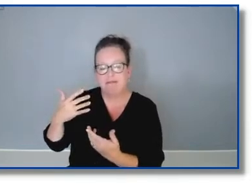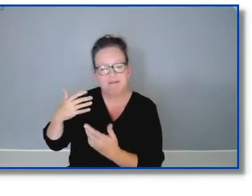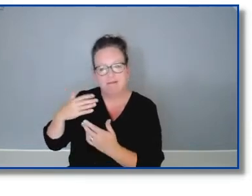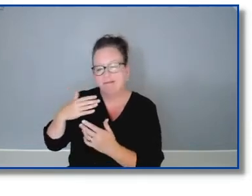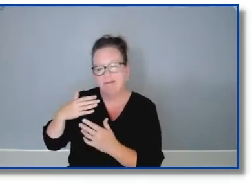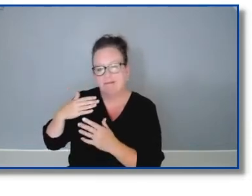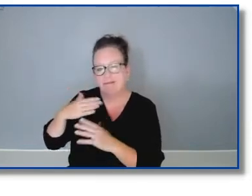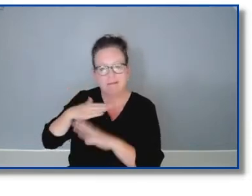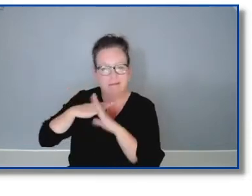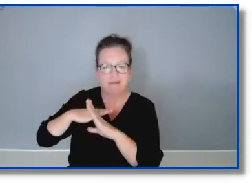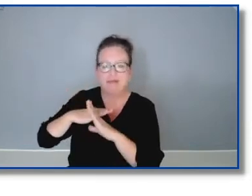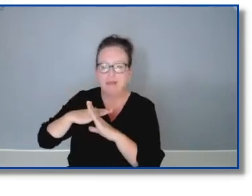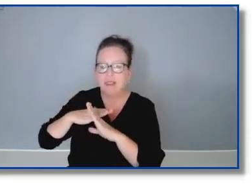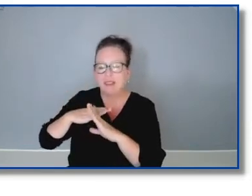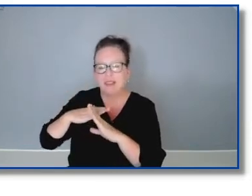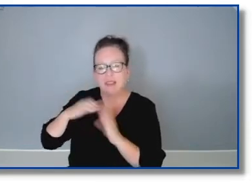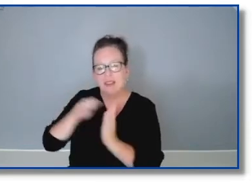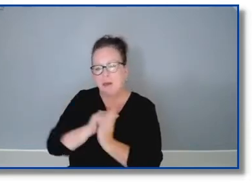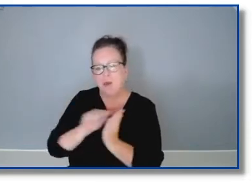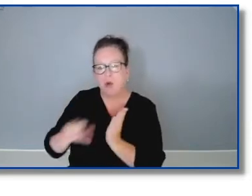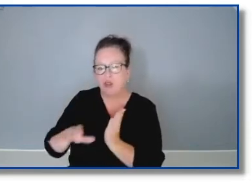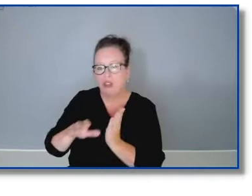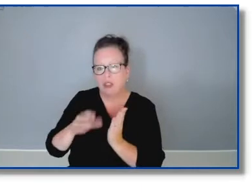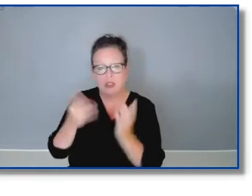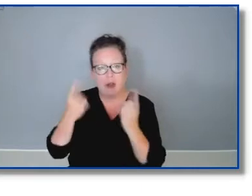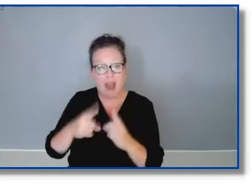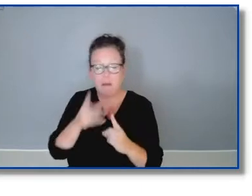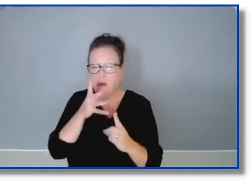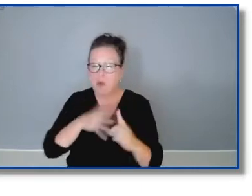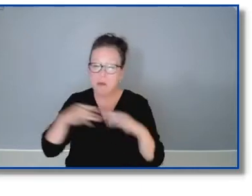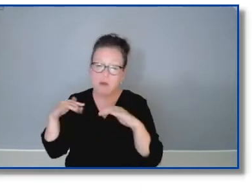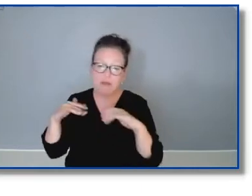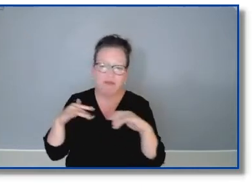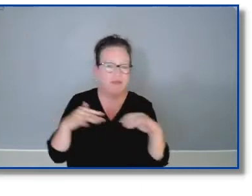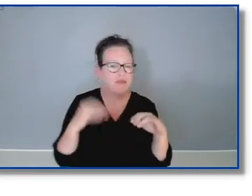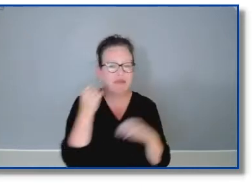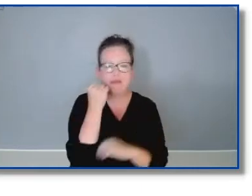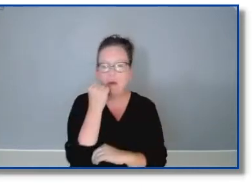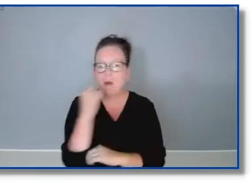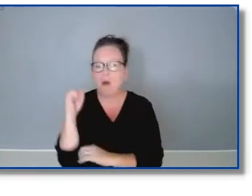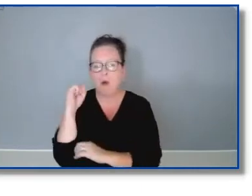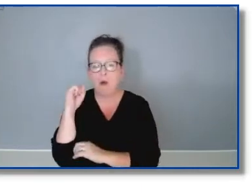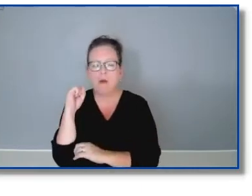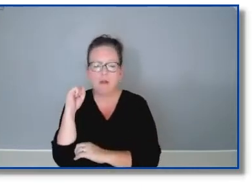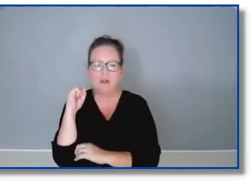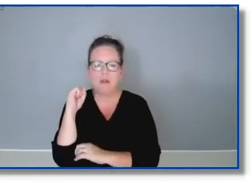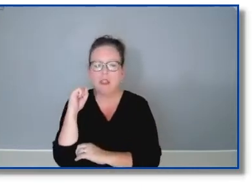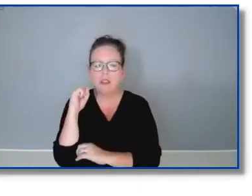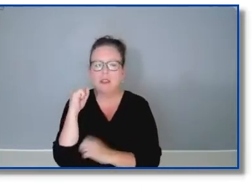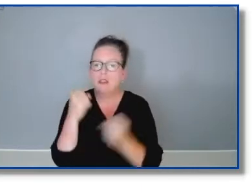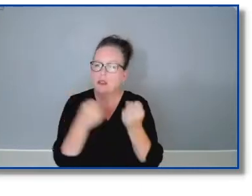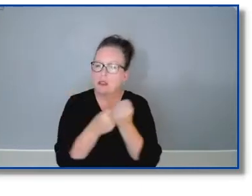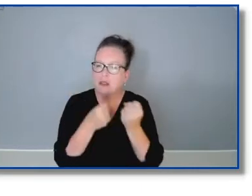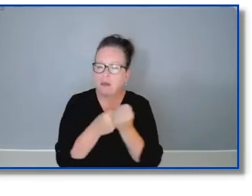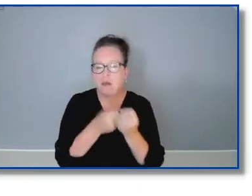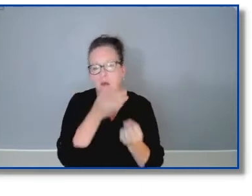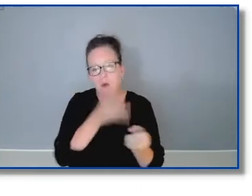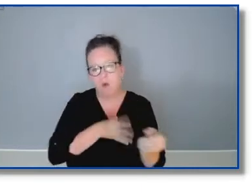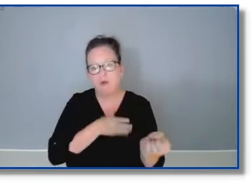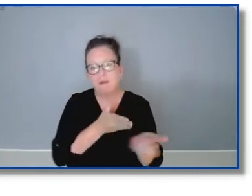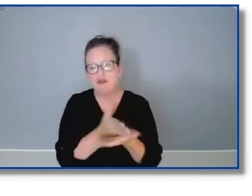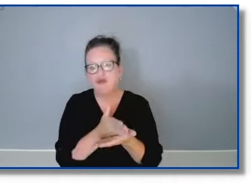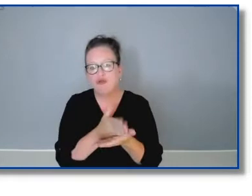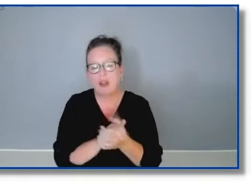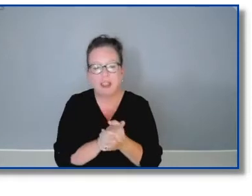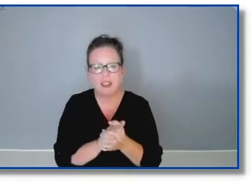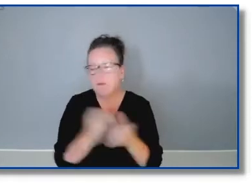abortion. So there was massive social movement of women, but actually many men